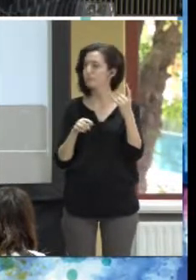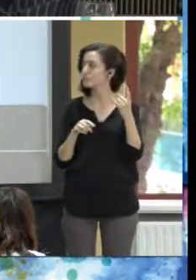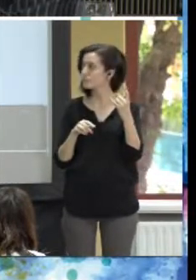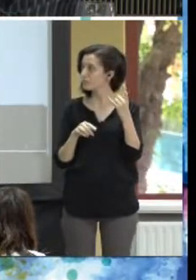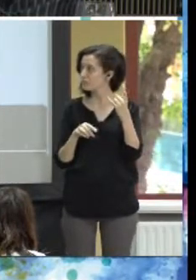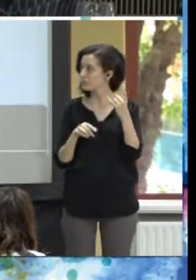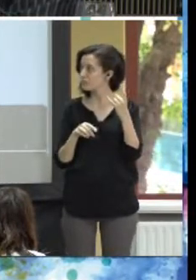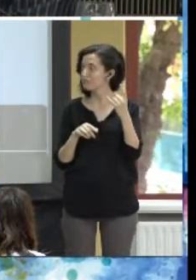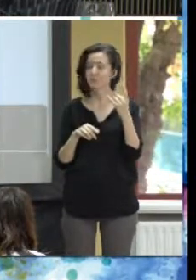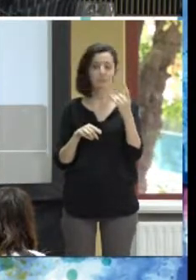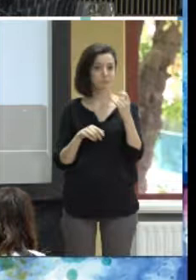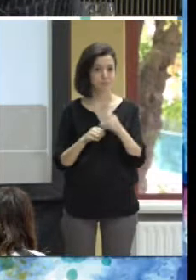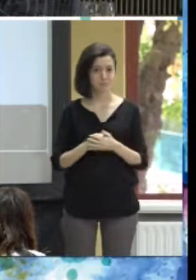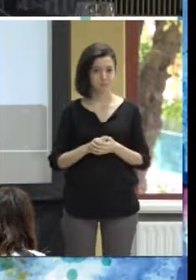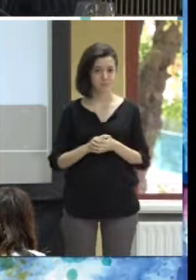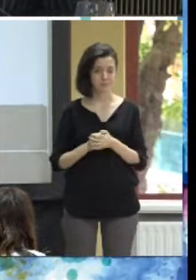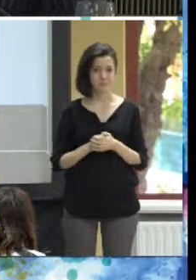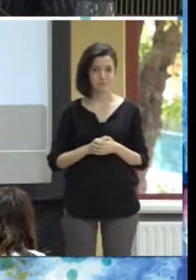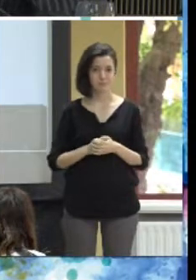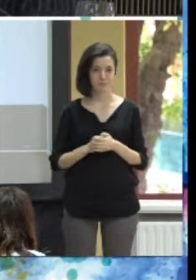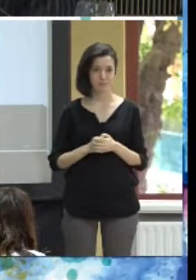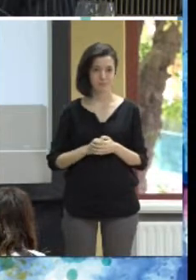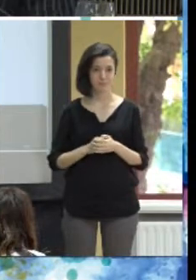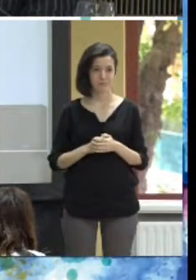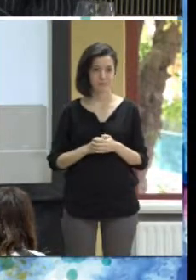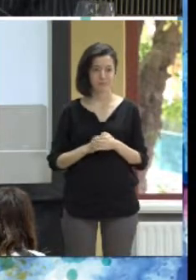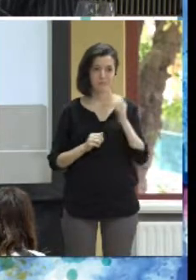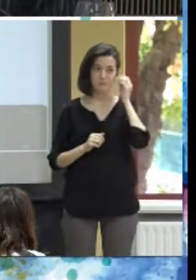extremely. I wouldn't say it stressed. I mean,